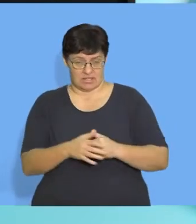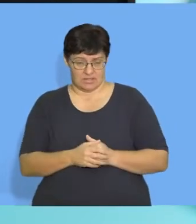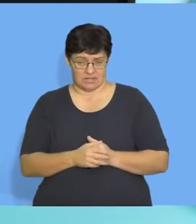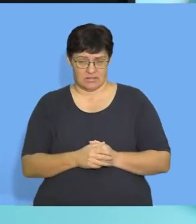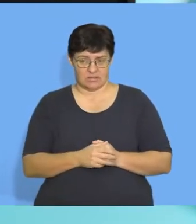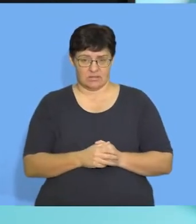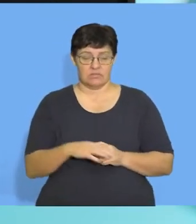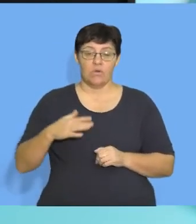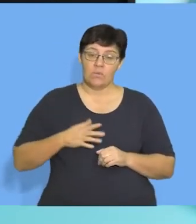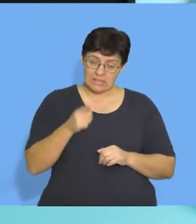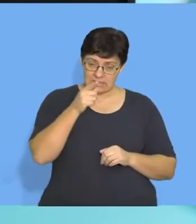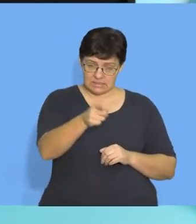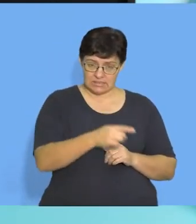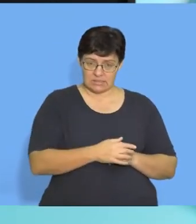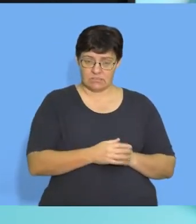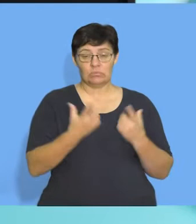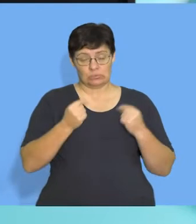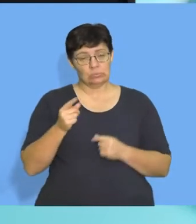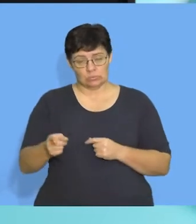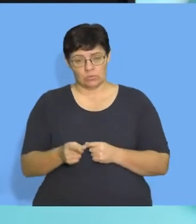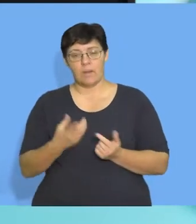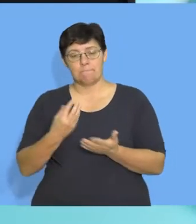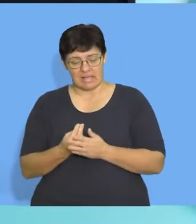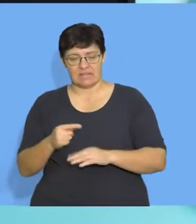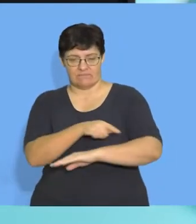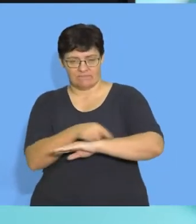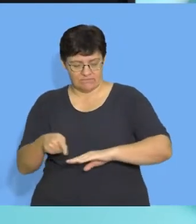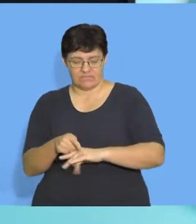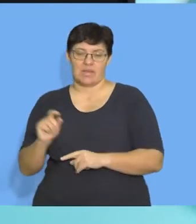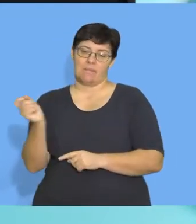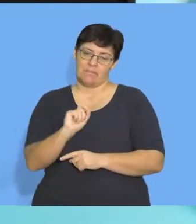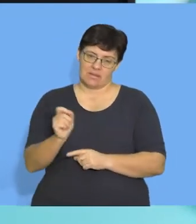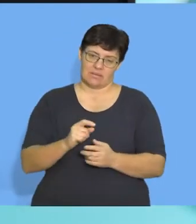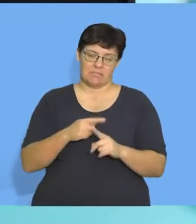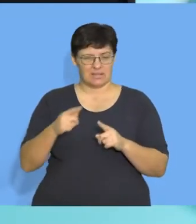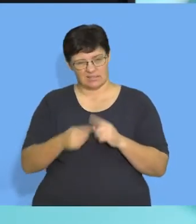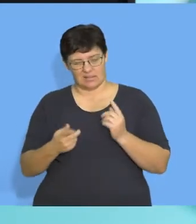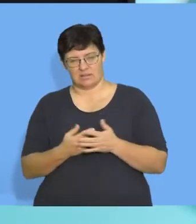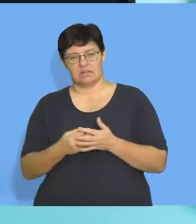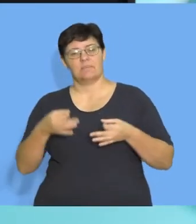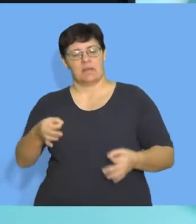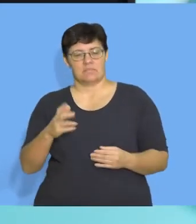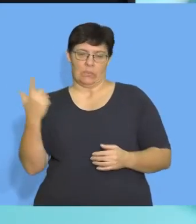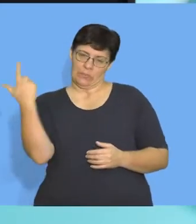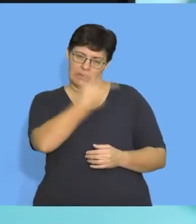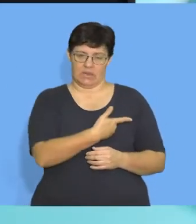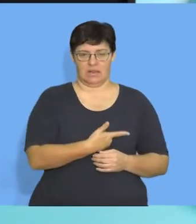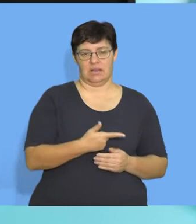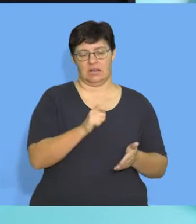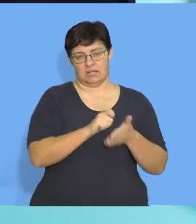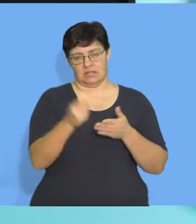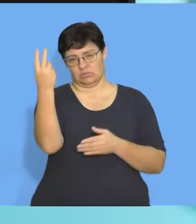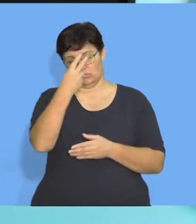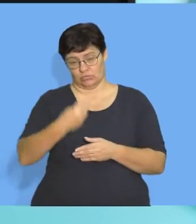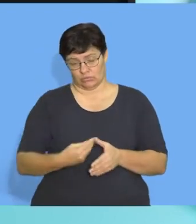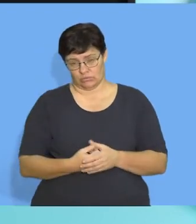want you, while we're doing it, to have a ruler and a pen and piece of paper and draw it nice and neatly, okay?